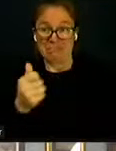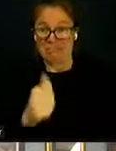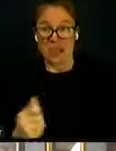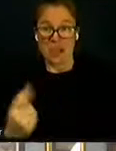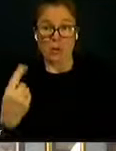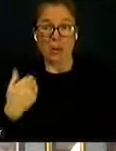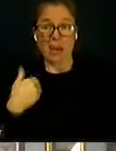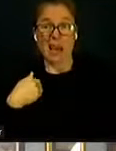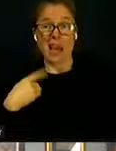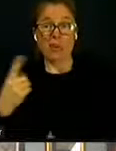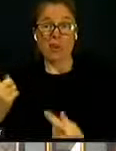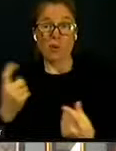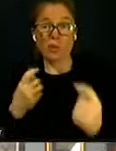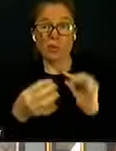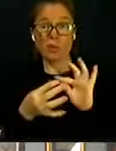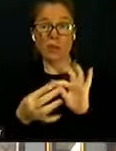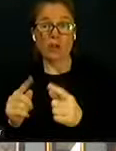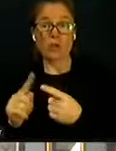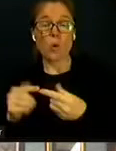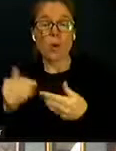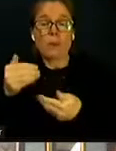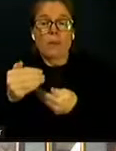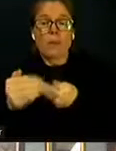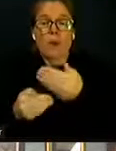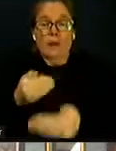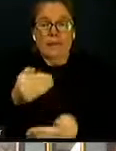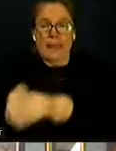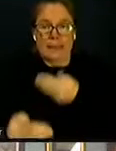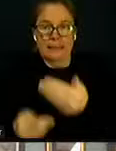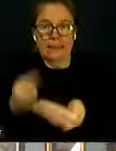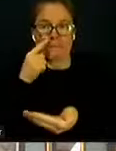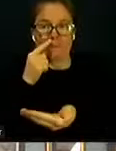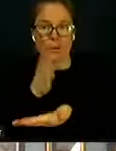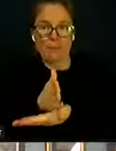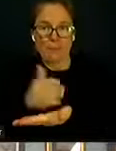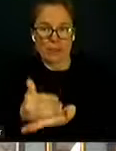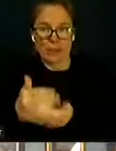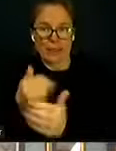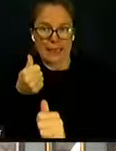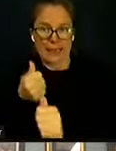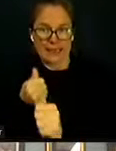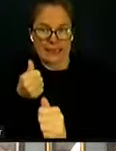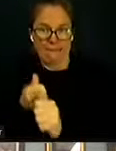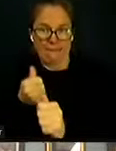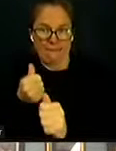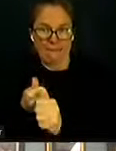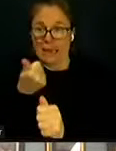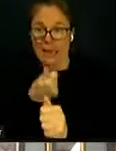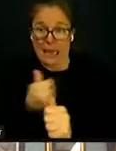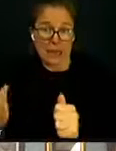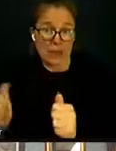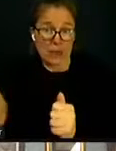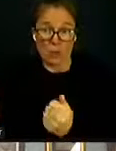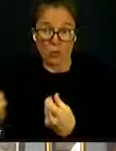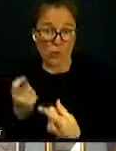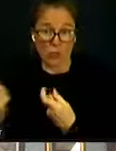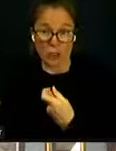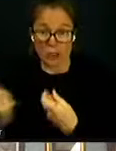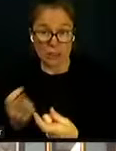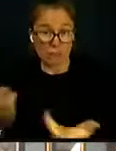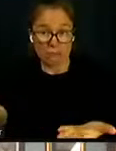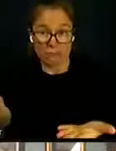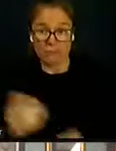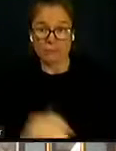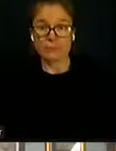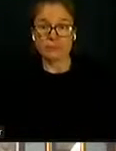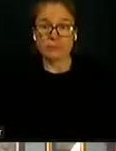about the county's budget process or all of those high level budget guidance that we actually work with?